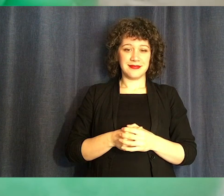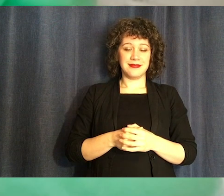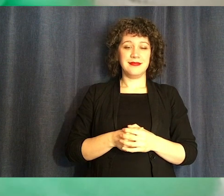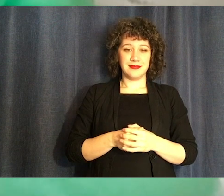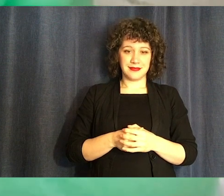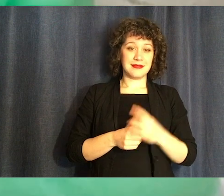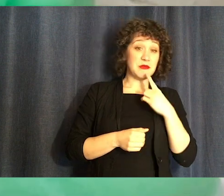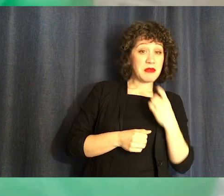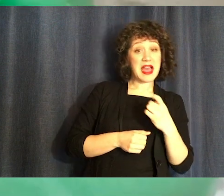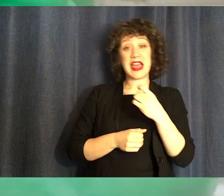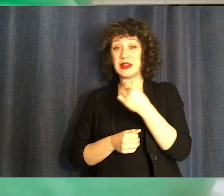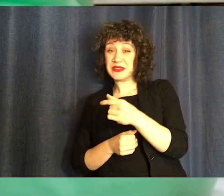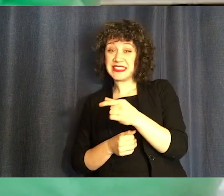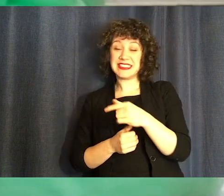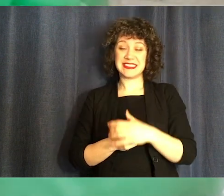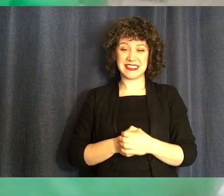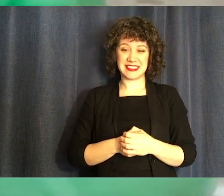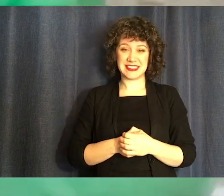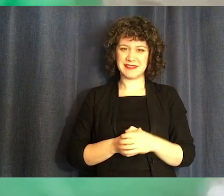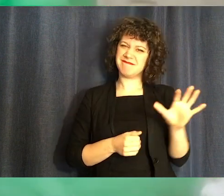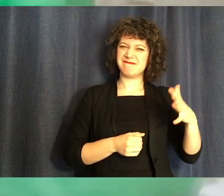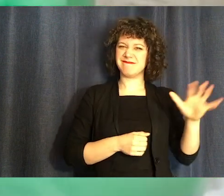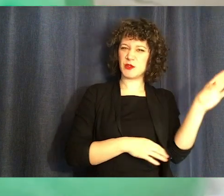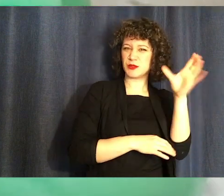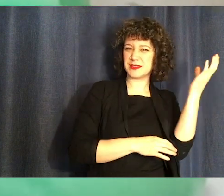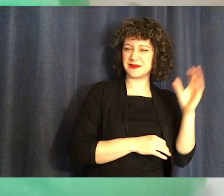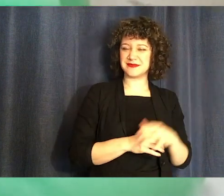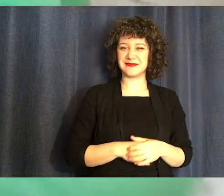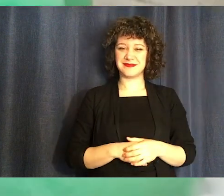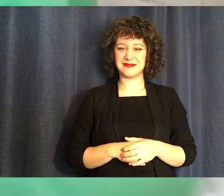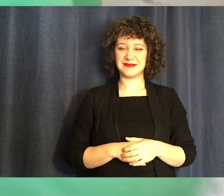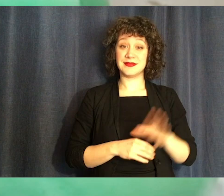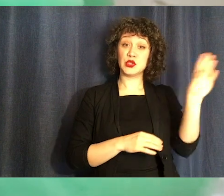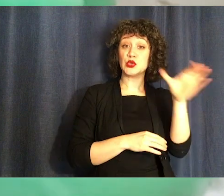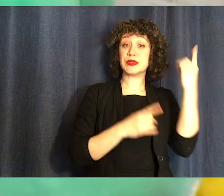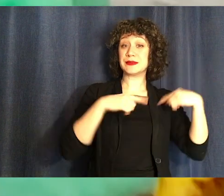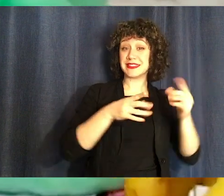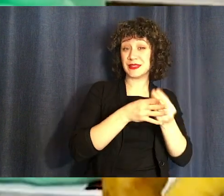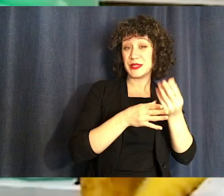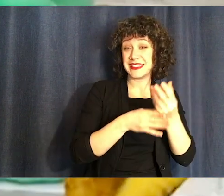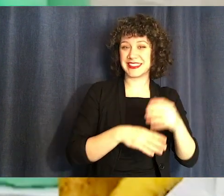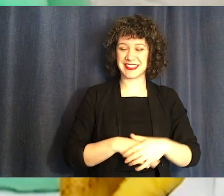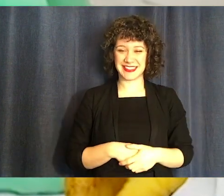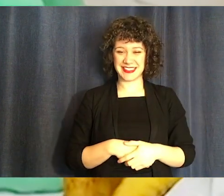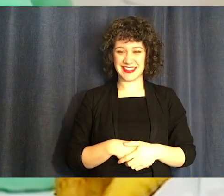Red and green. Kind of Christmassy. Christmas in the springtime.